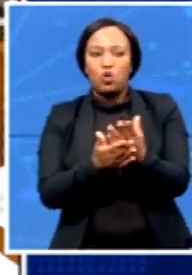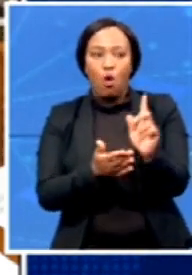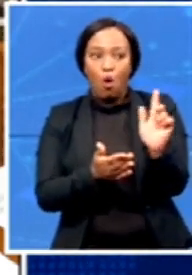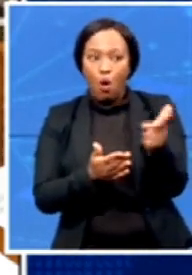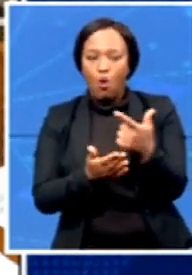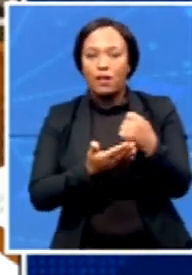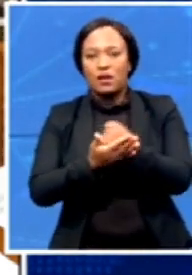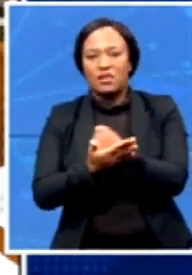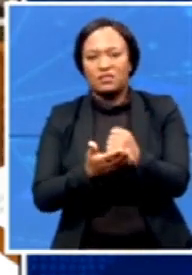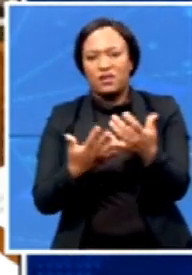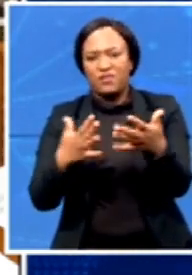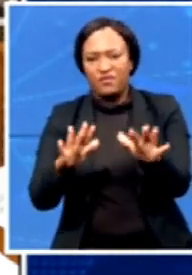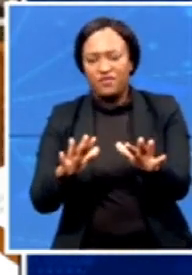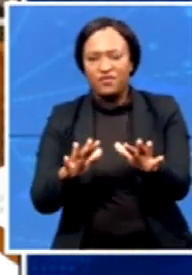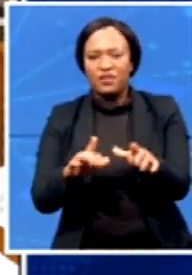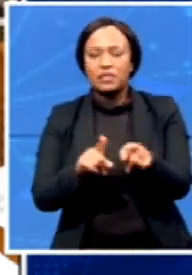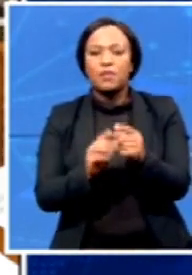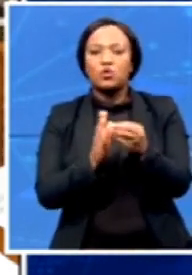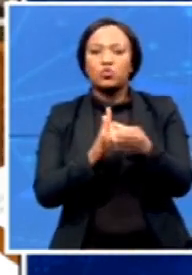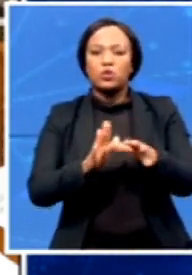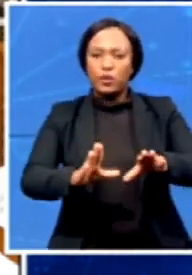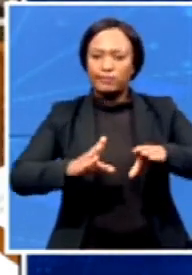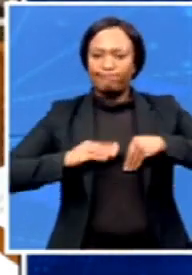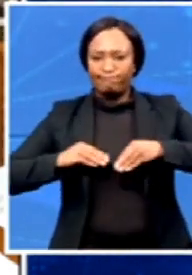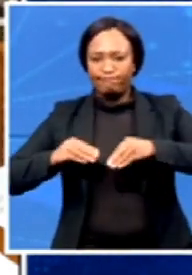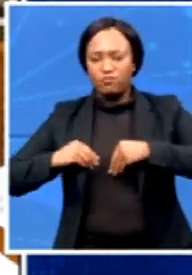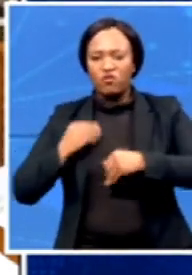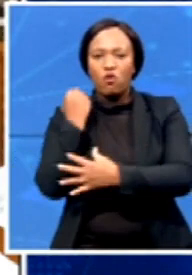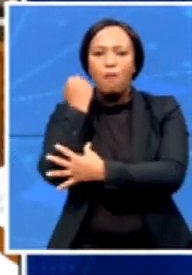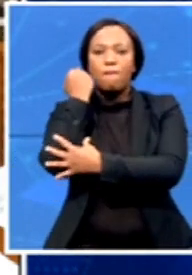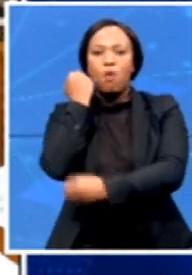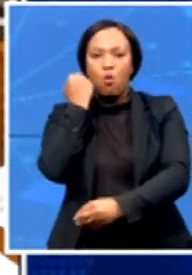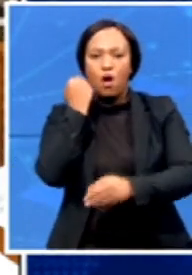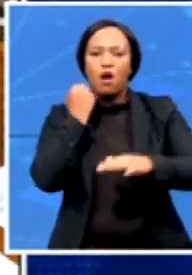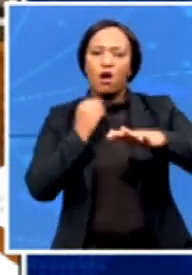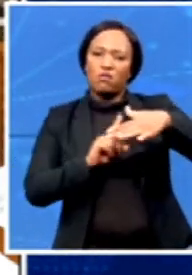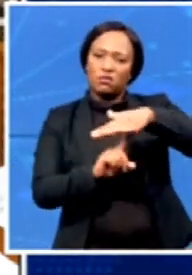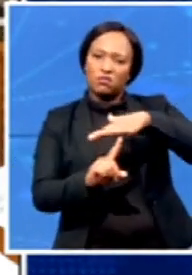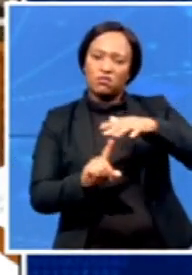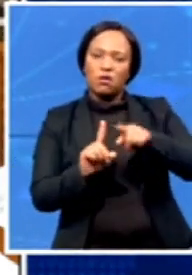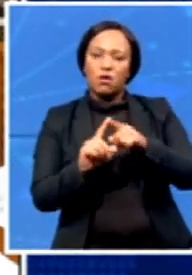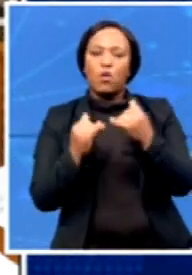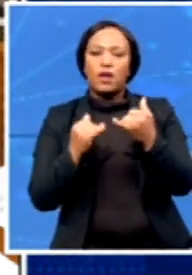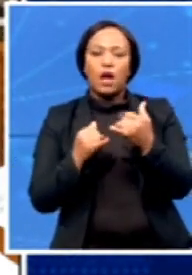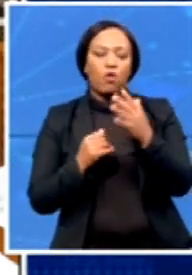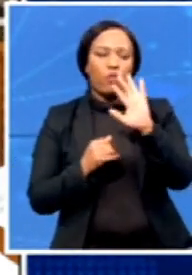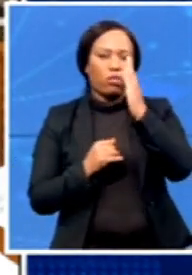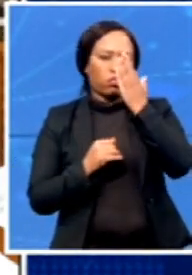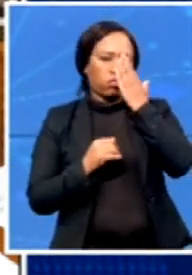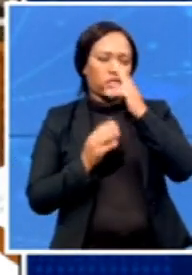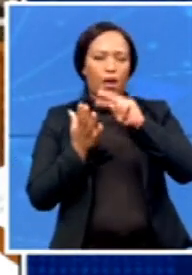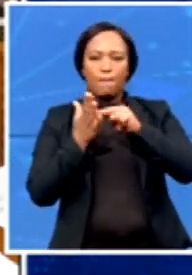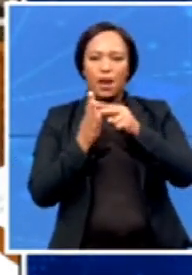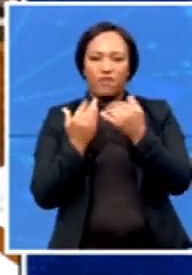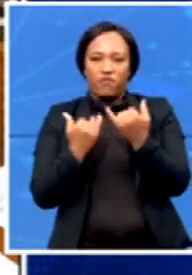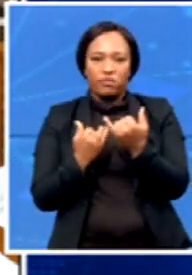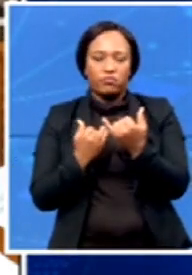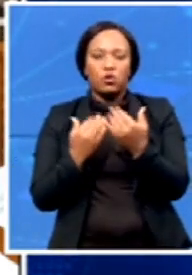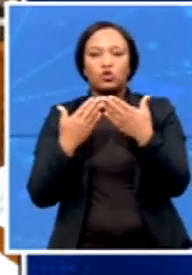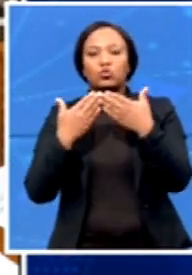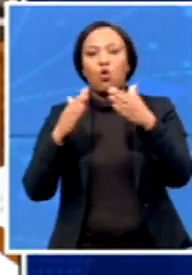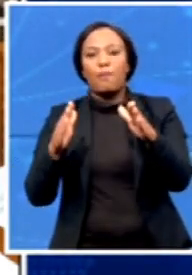poor environments. What are your short term, especially in relation to the reopening of universities in January? What are your